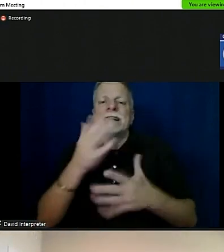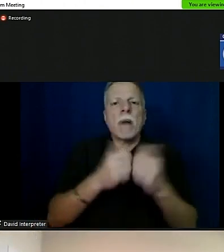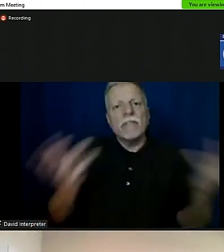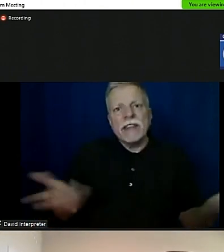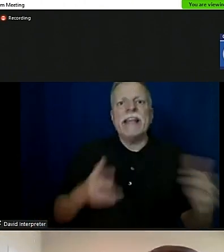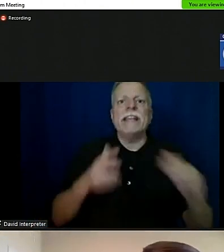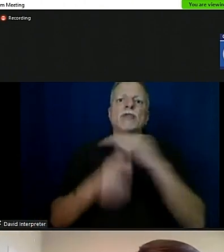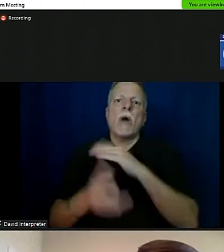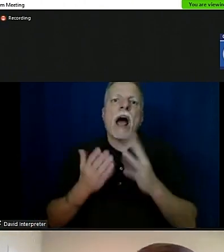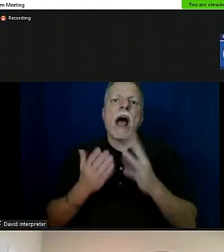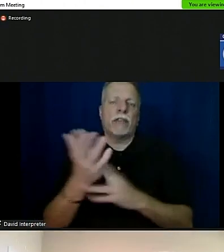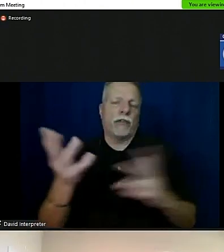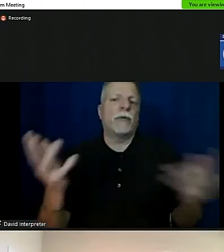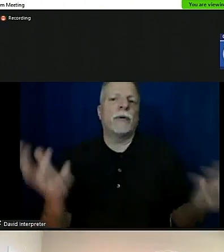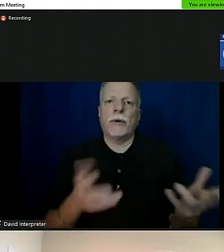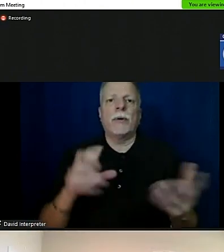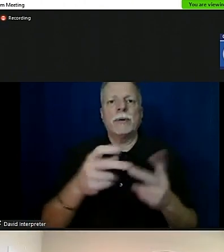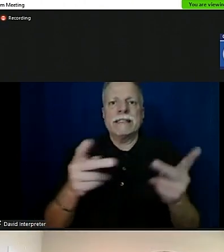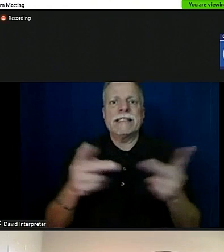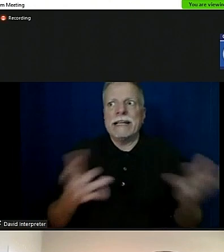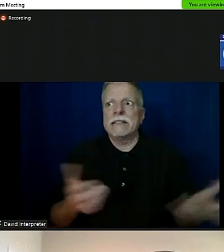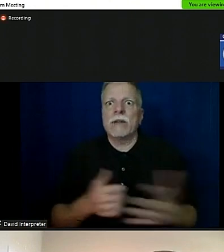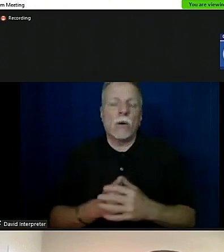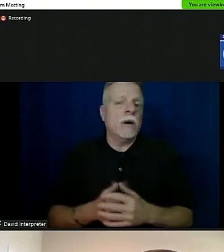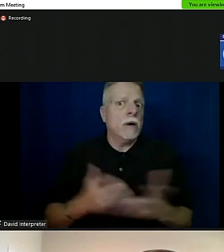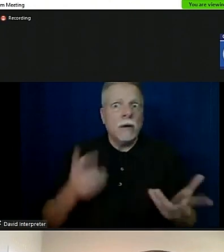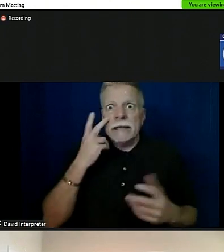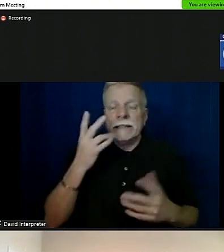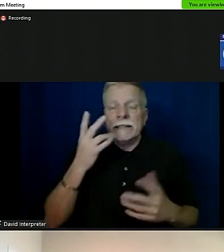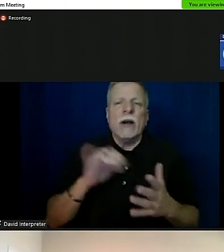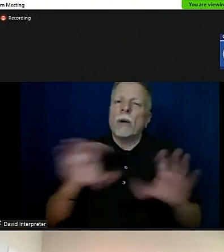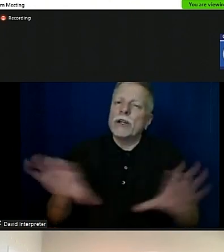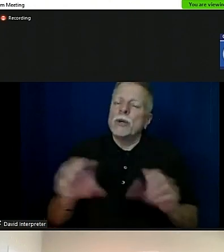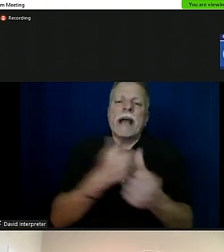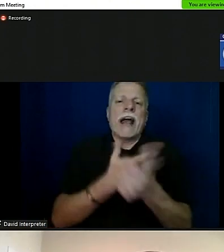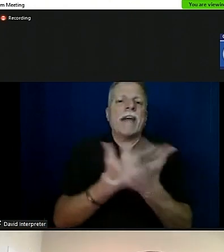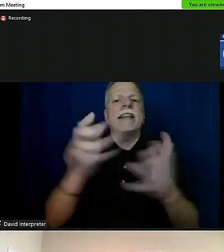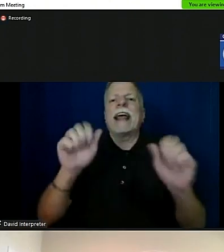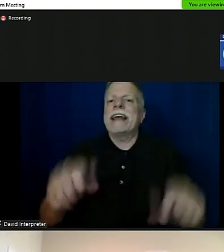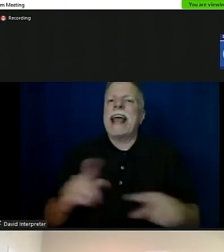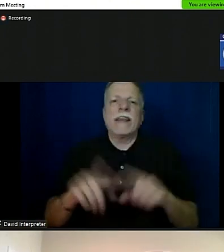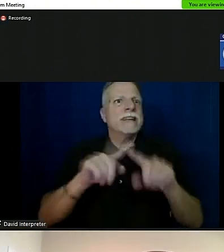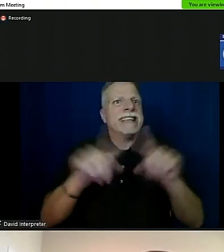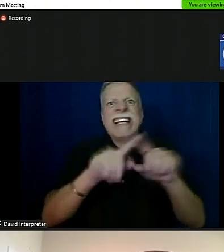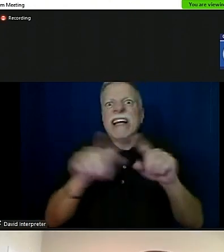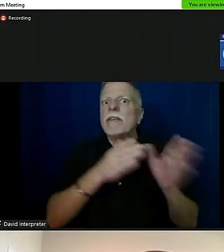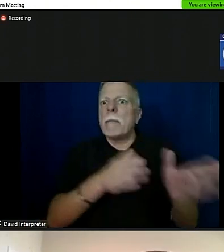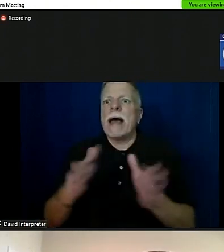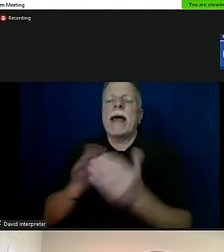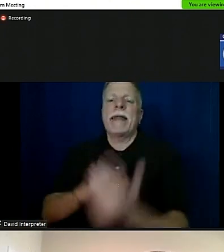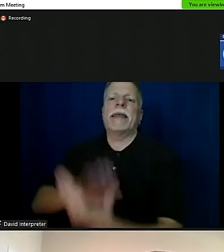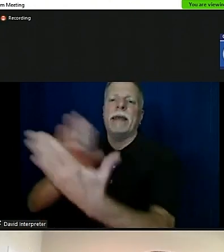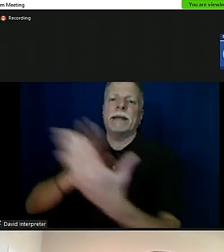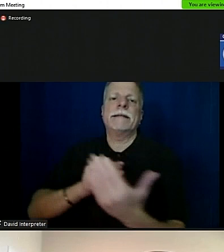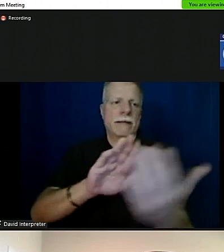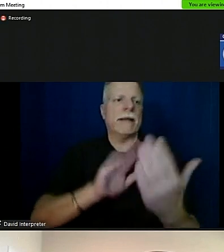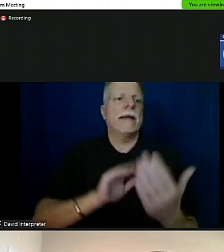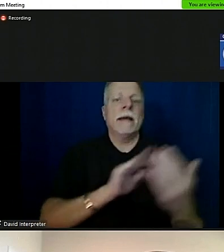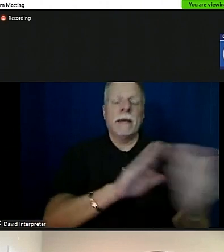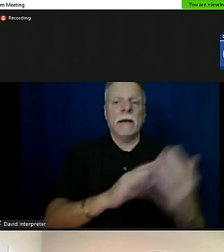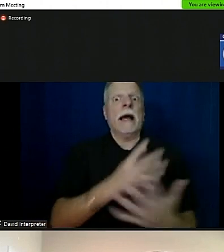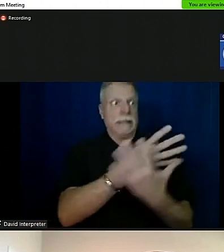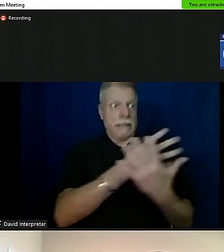Health in the city of Denver yesterday. So doing all that we can through a multimodal approach, both from a scheduling perspective